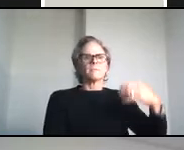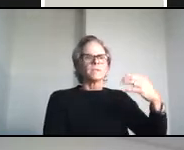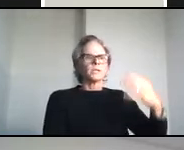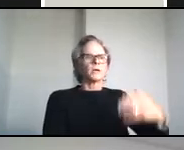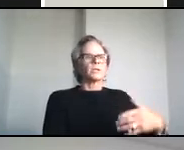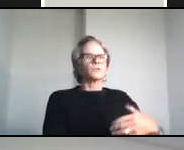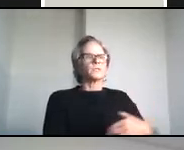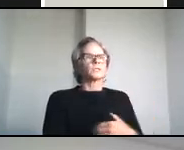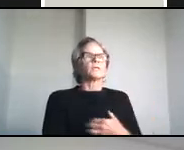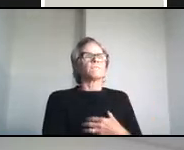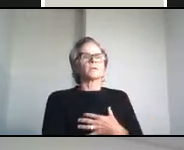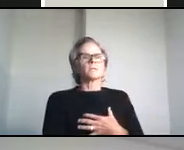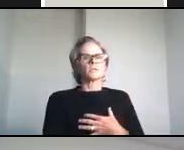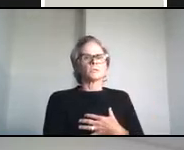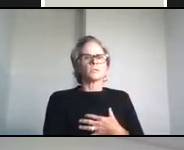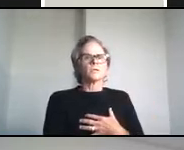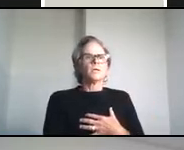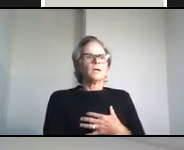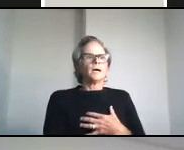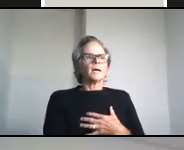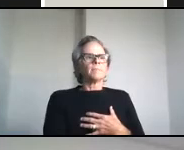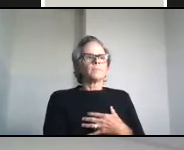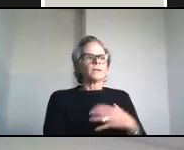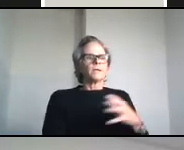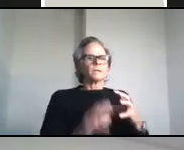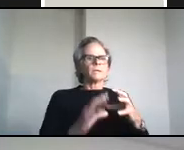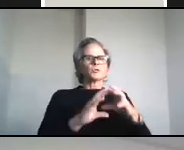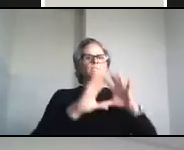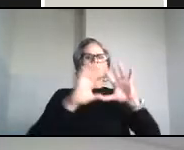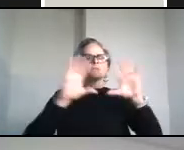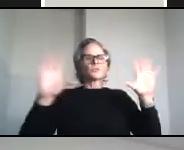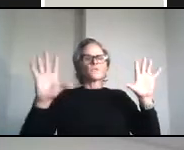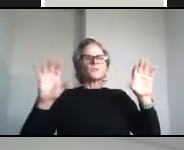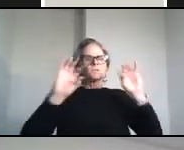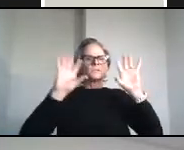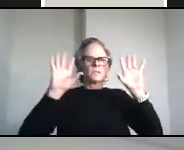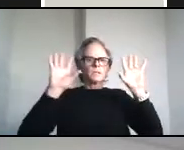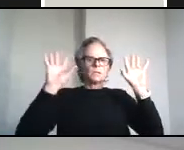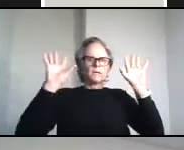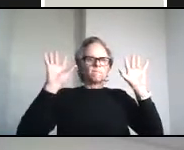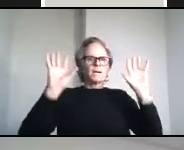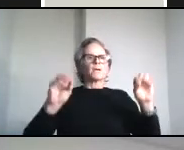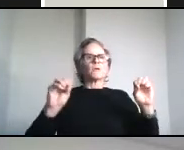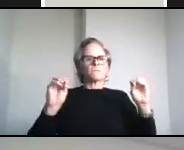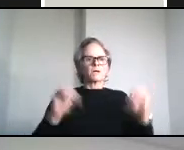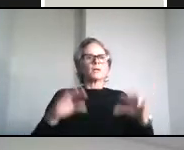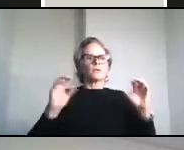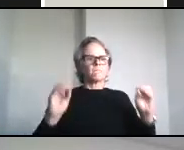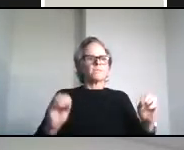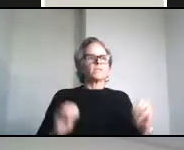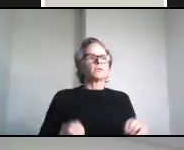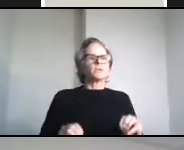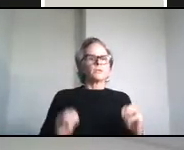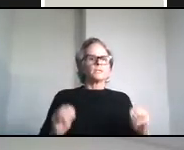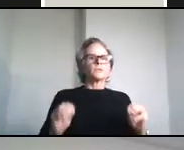form and building on a tradition of architecture, a treatment of surface, pattern, of color,